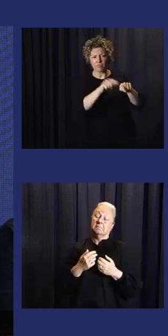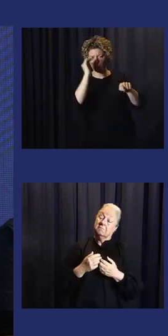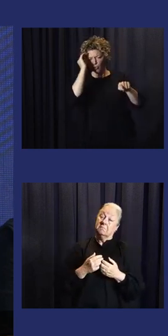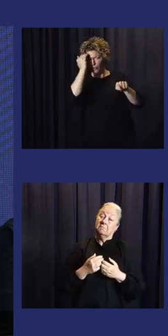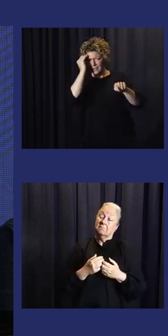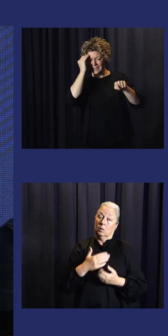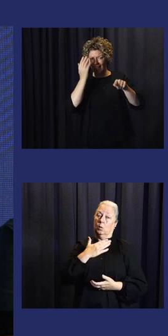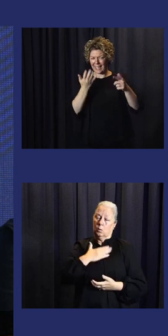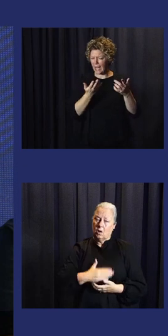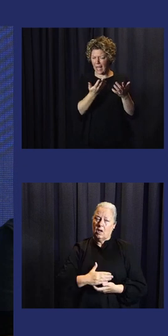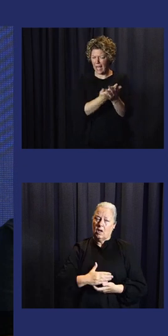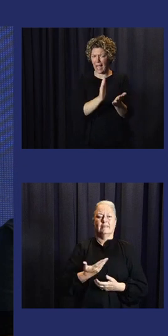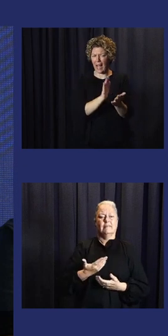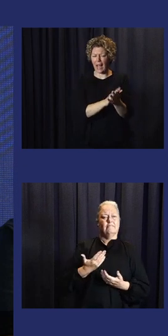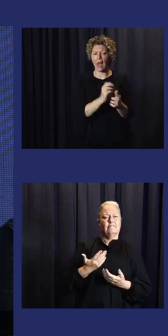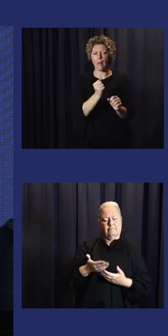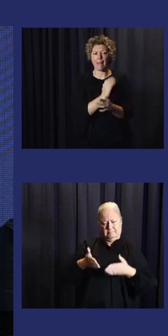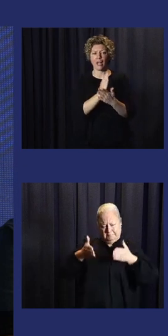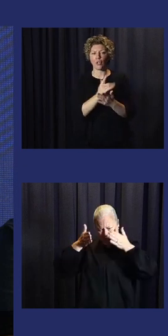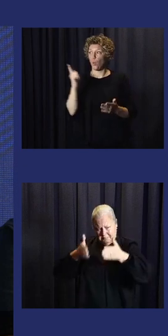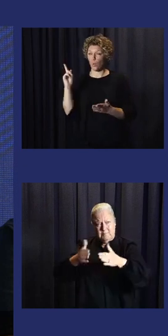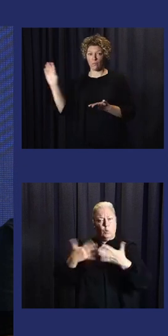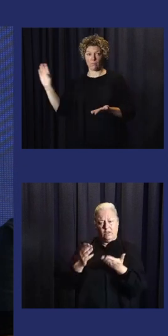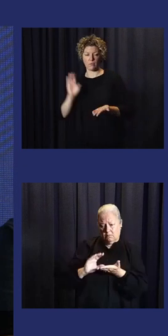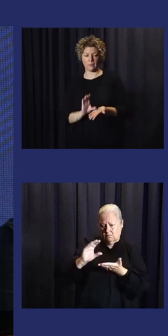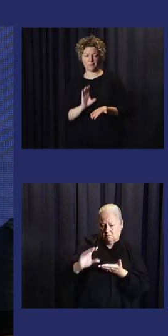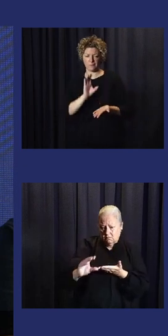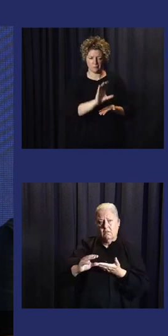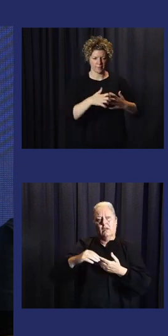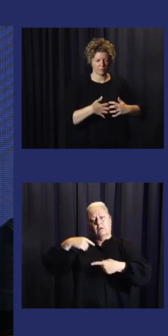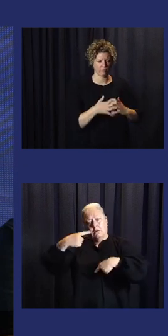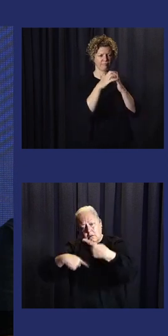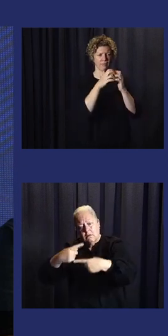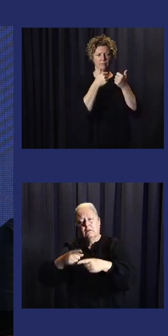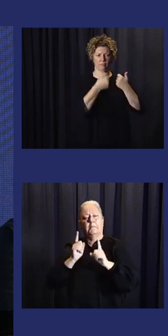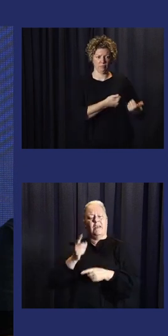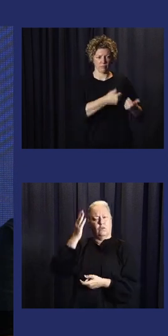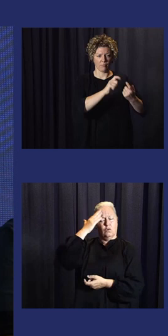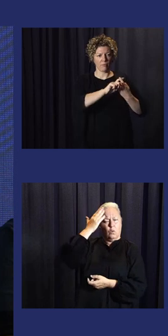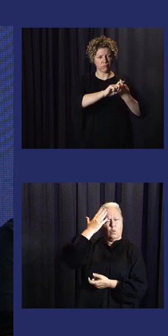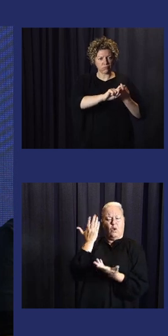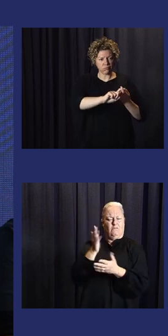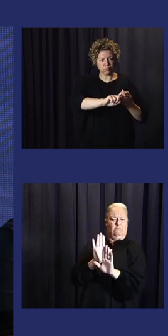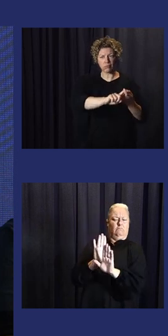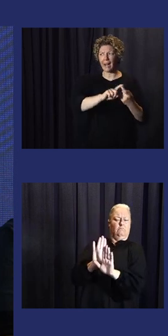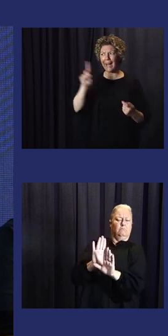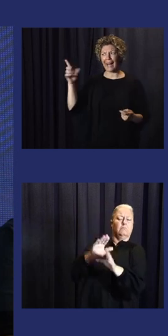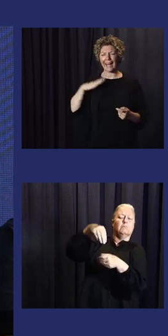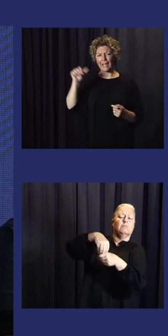coin. To ensure investments are sustainable, they need to be risk-informed.